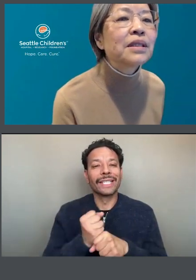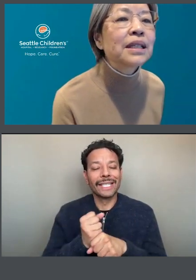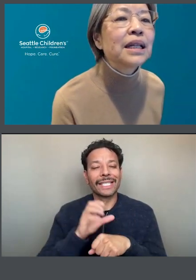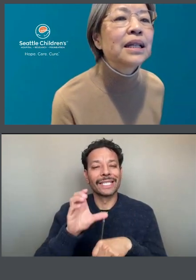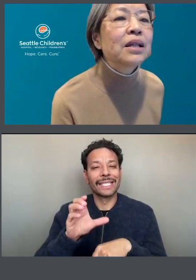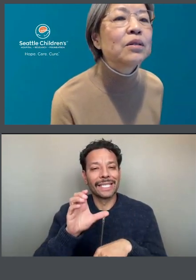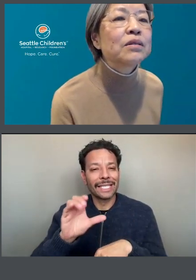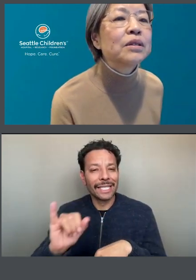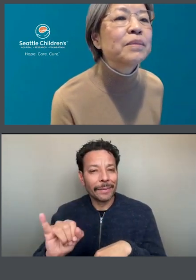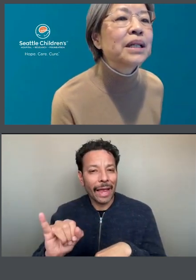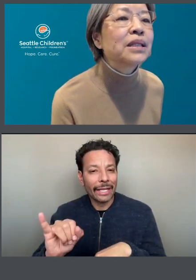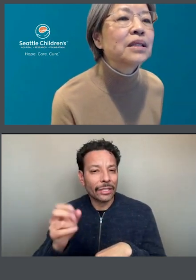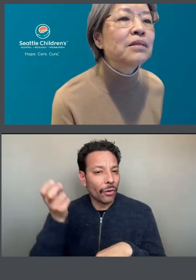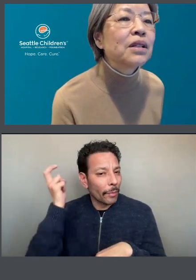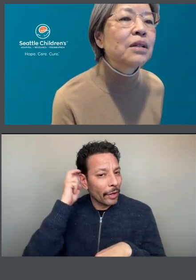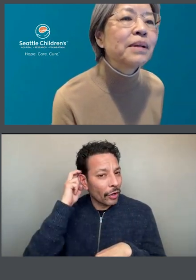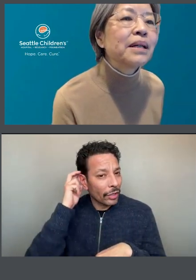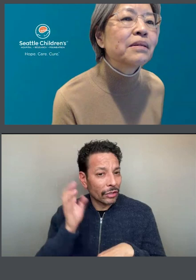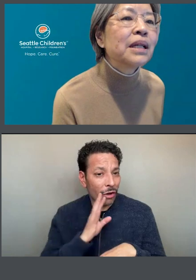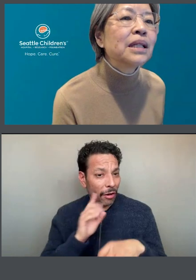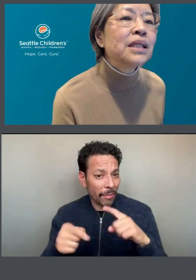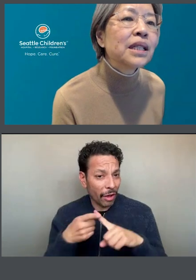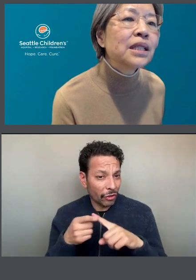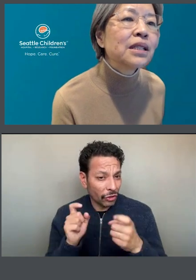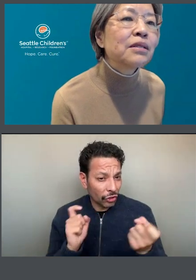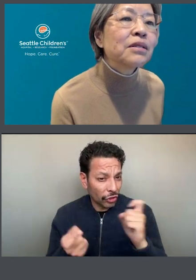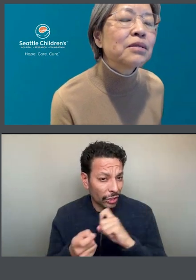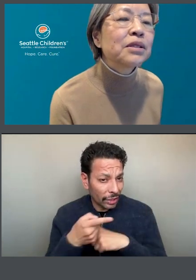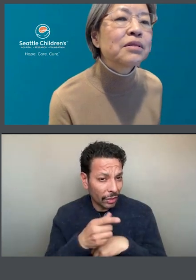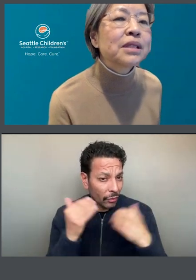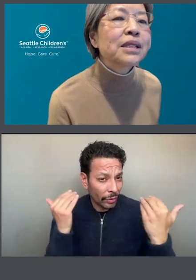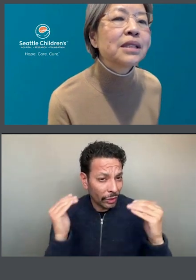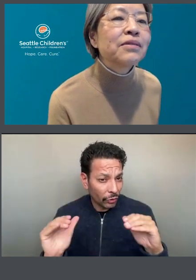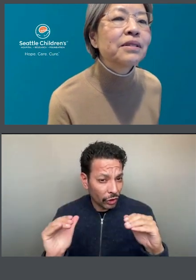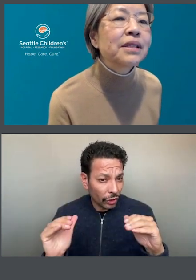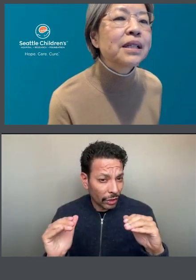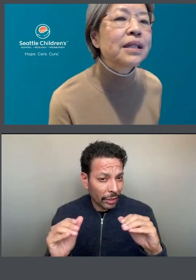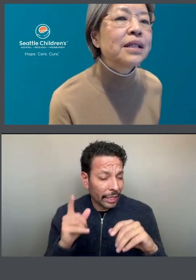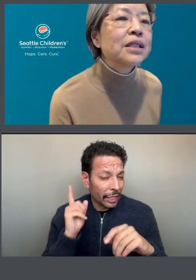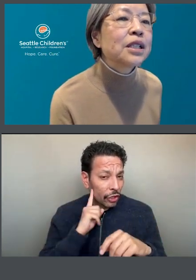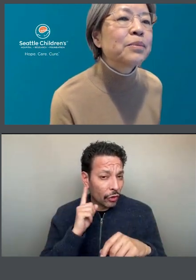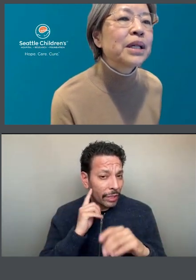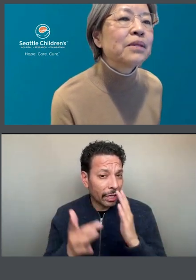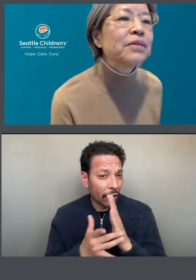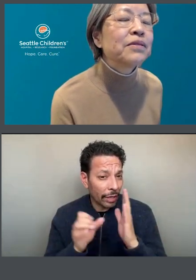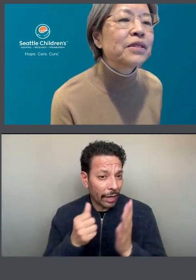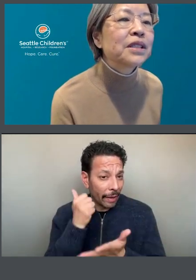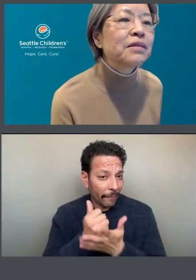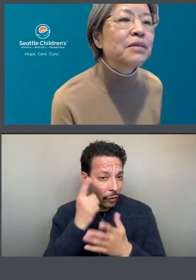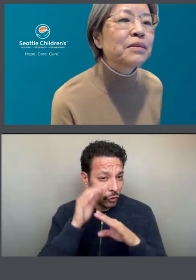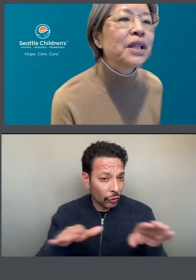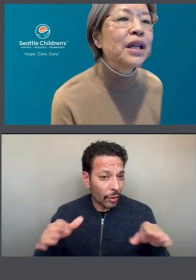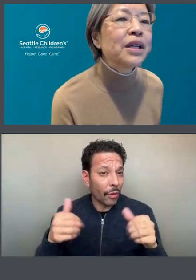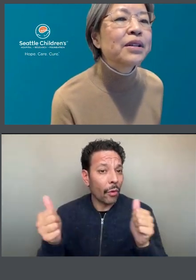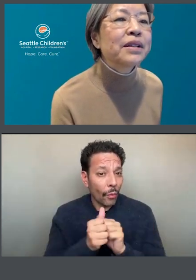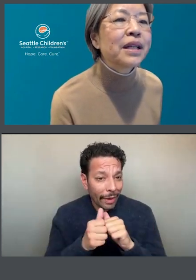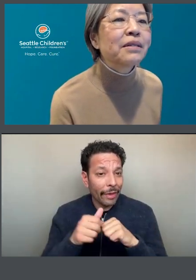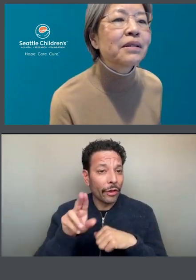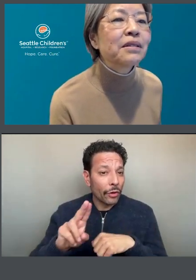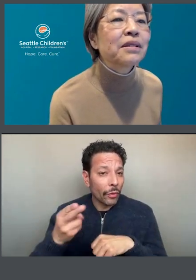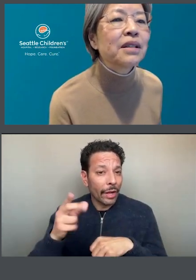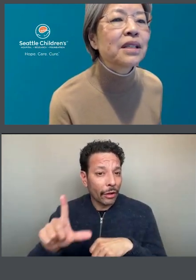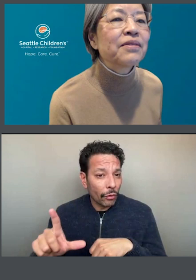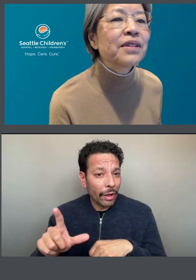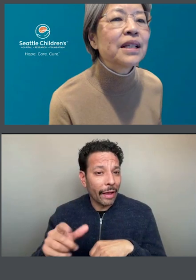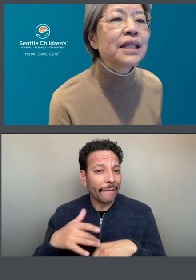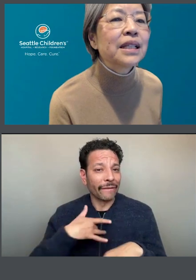years to get cochlear implants. Is there talk about changing this restriction if hearing technology can be helpful for children with unilateral